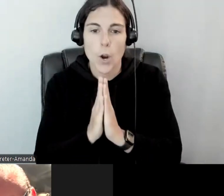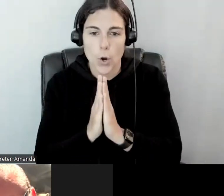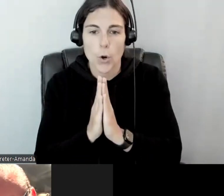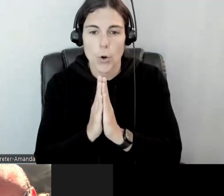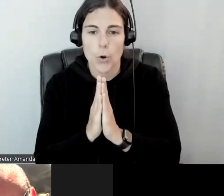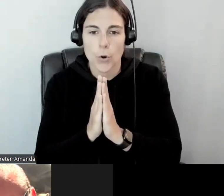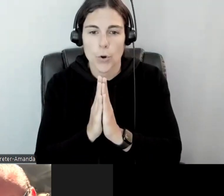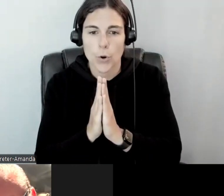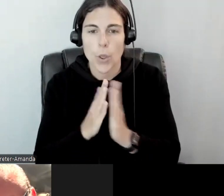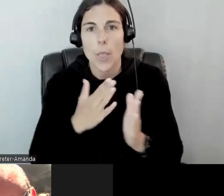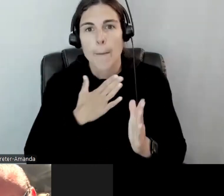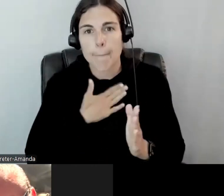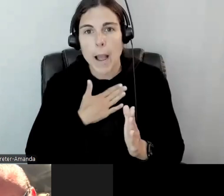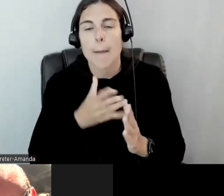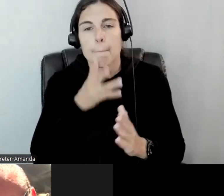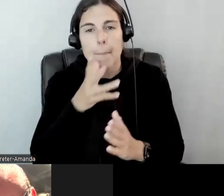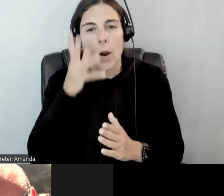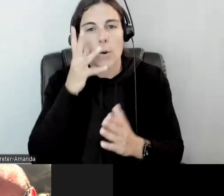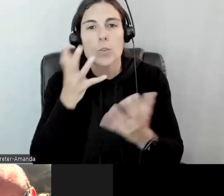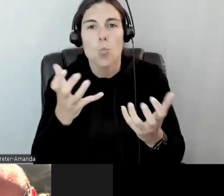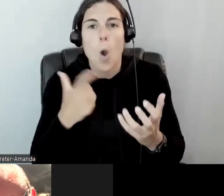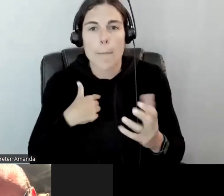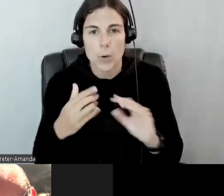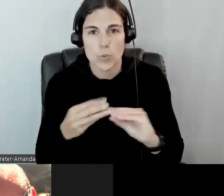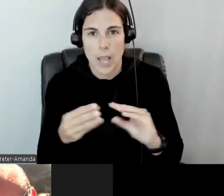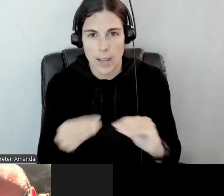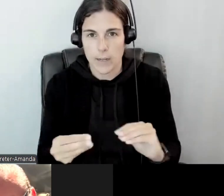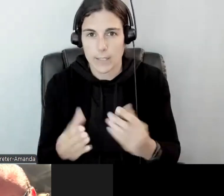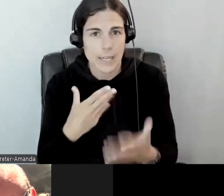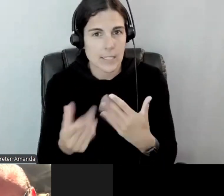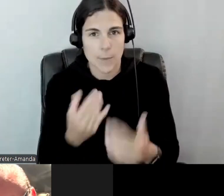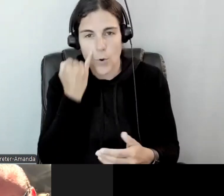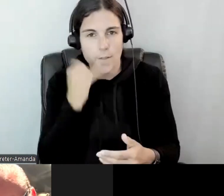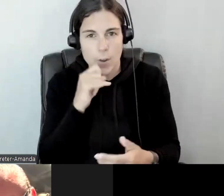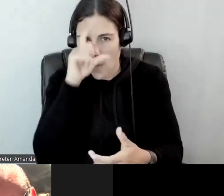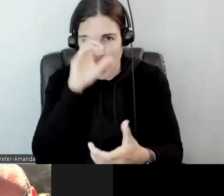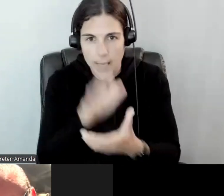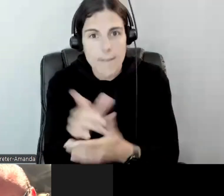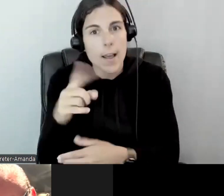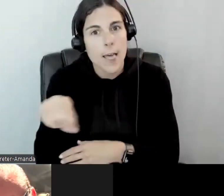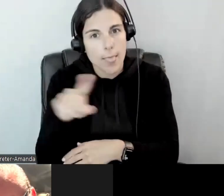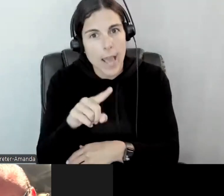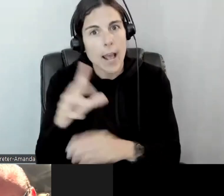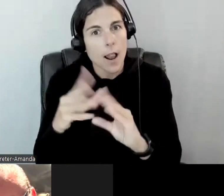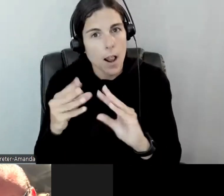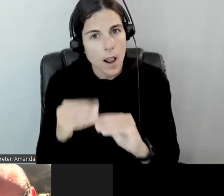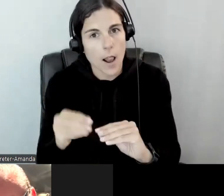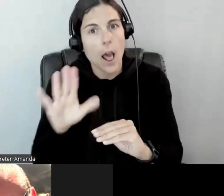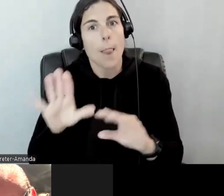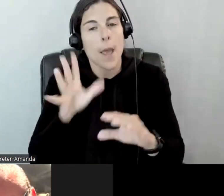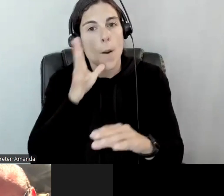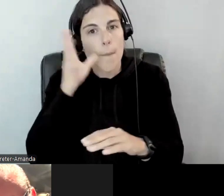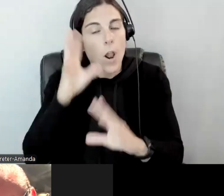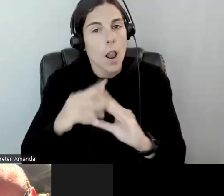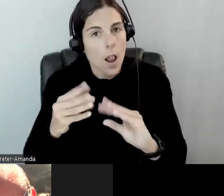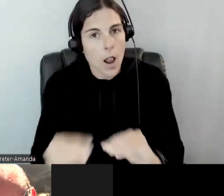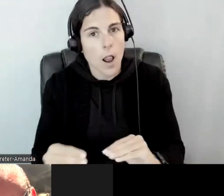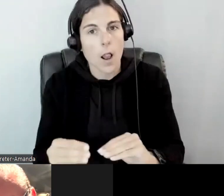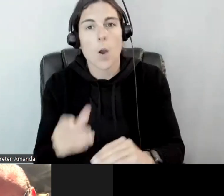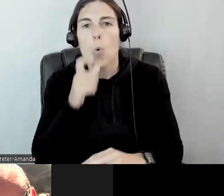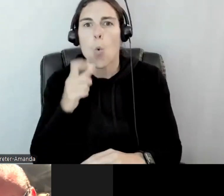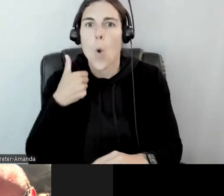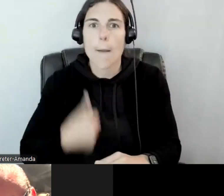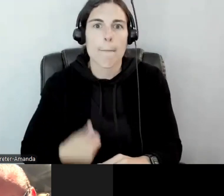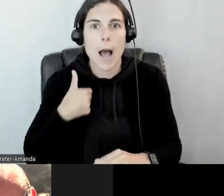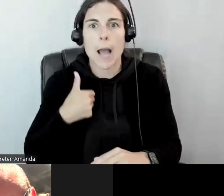my parents would want me to say, even if I don't believe these words. These are the words they used and their parents used and so on. And who am I to